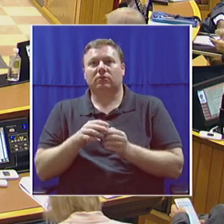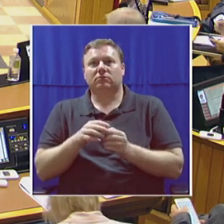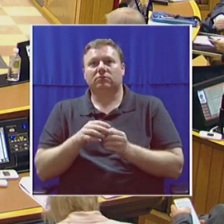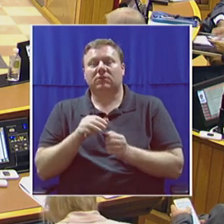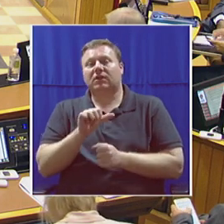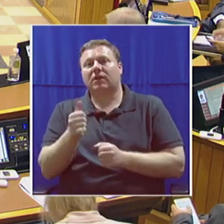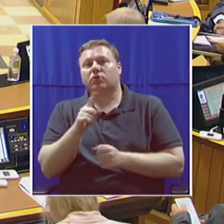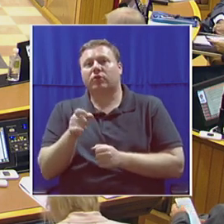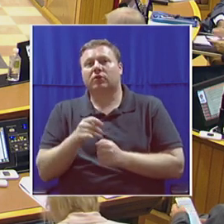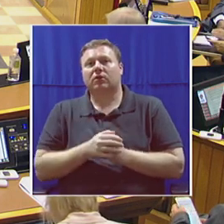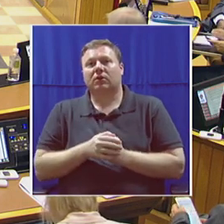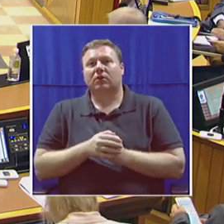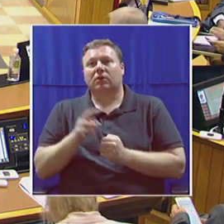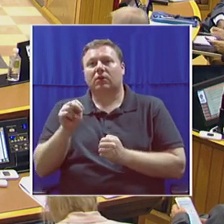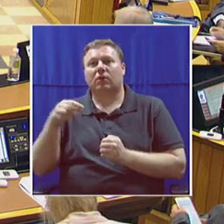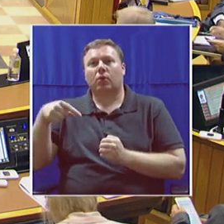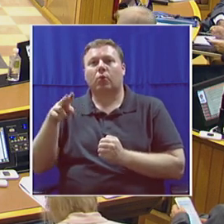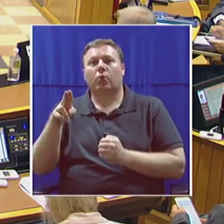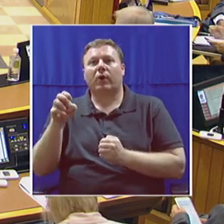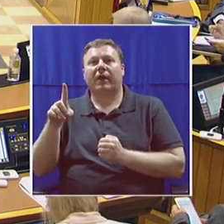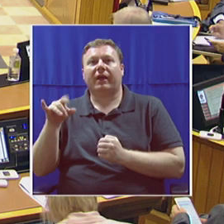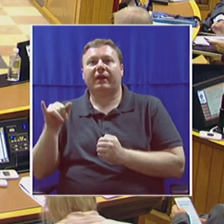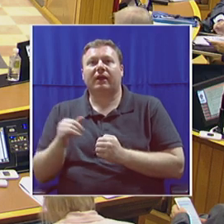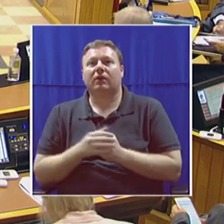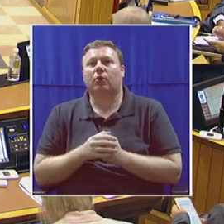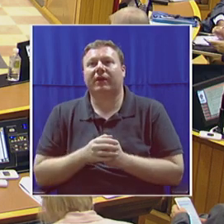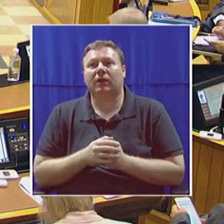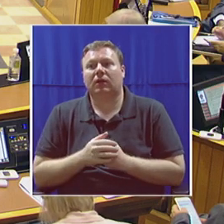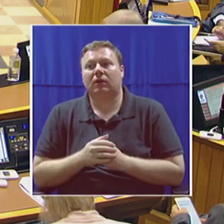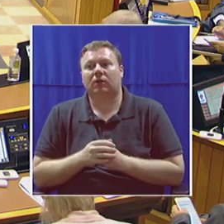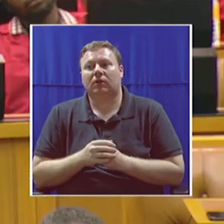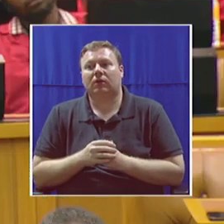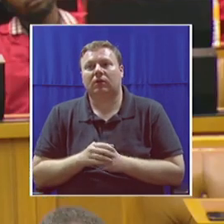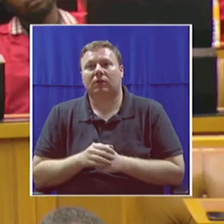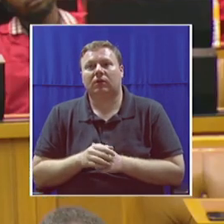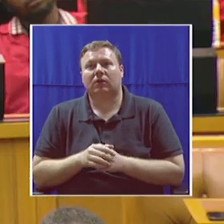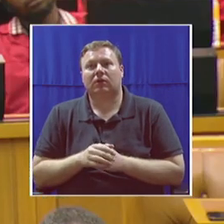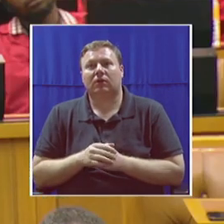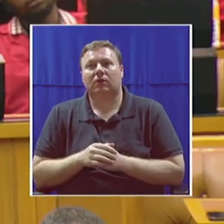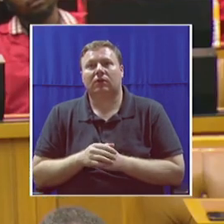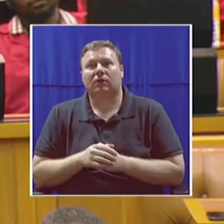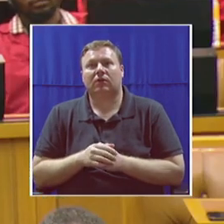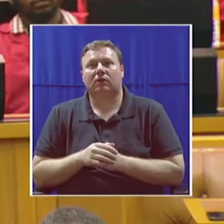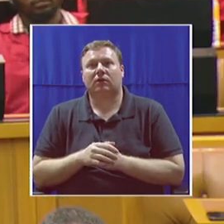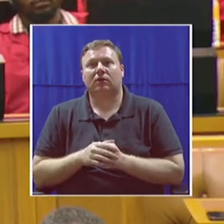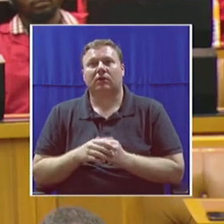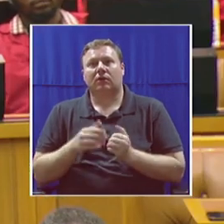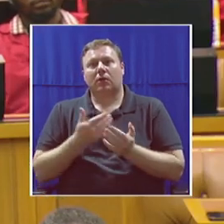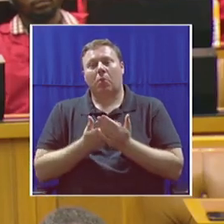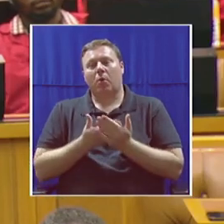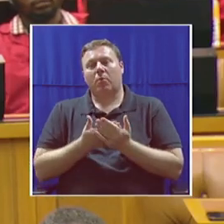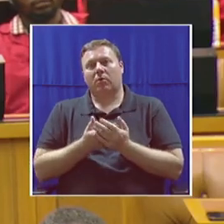M thank you very much sh uh Deputy Minister wouldn't it be appropriate for government to